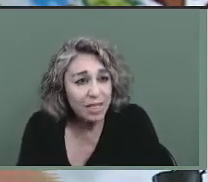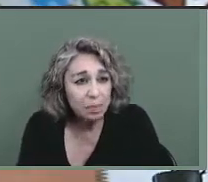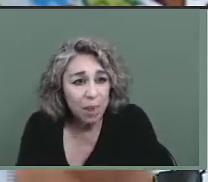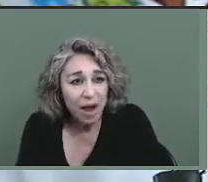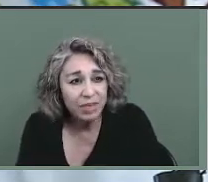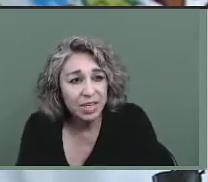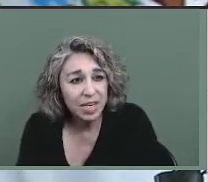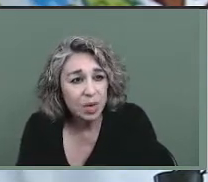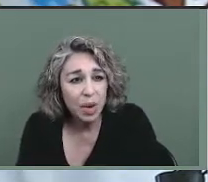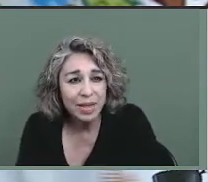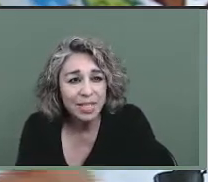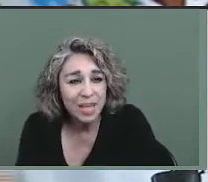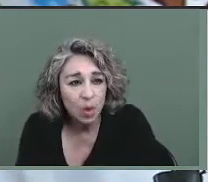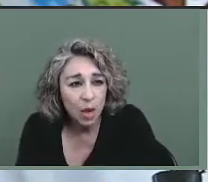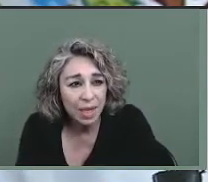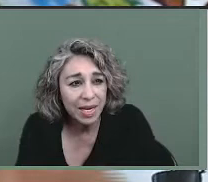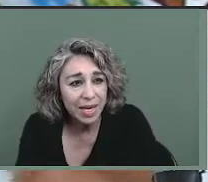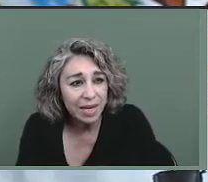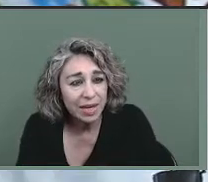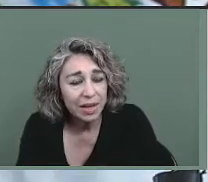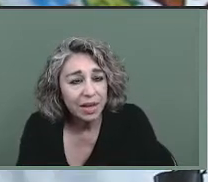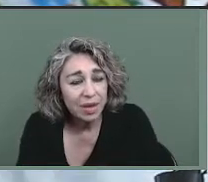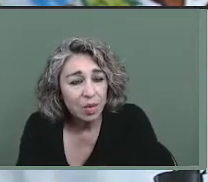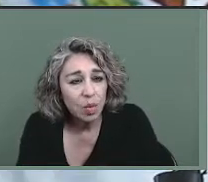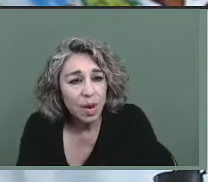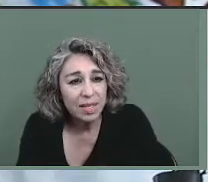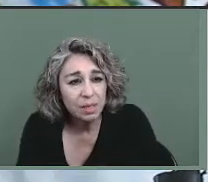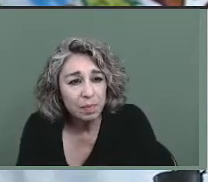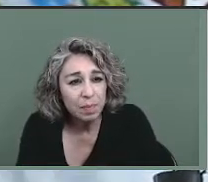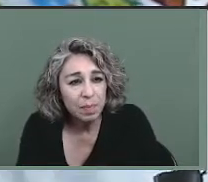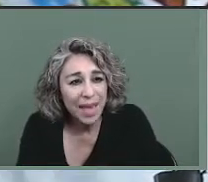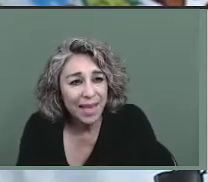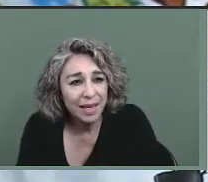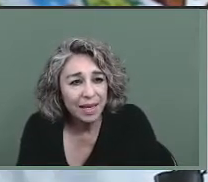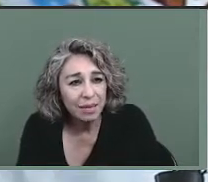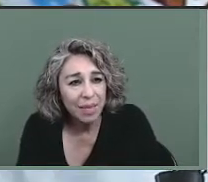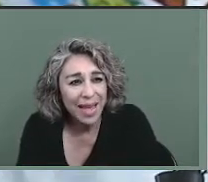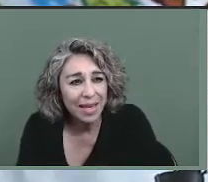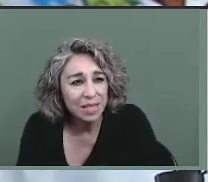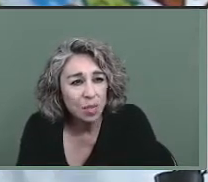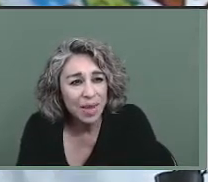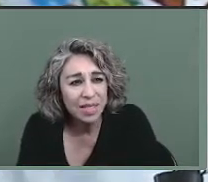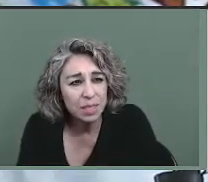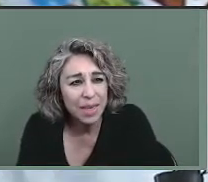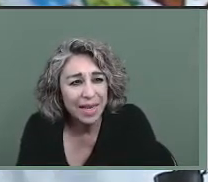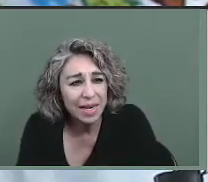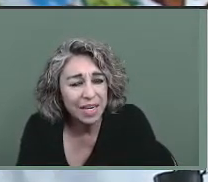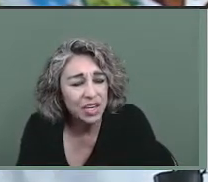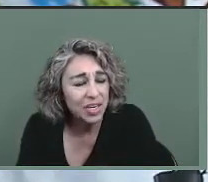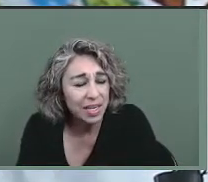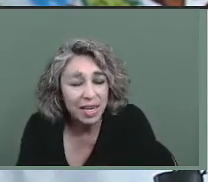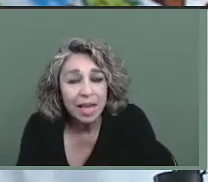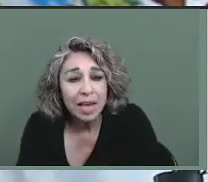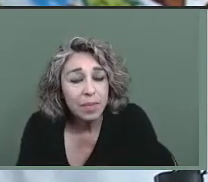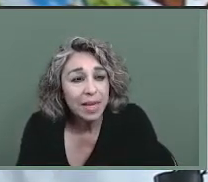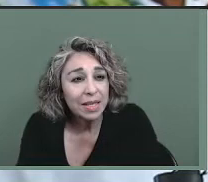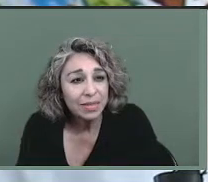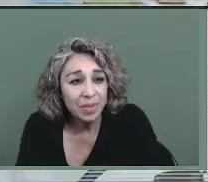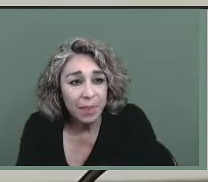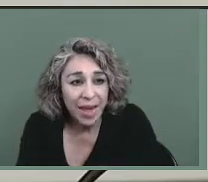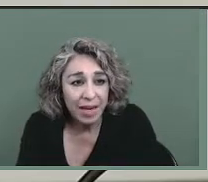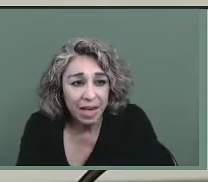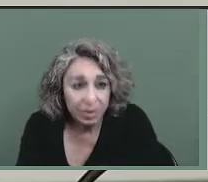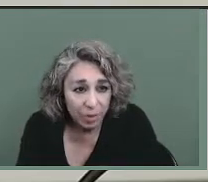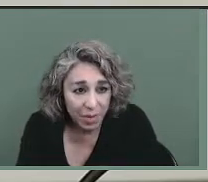why this poverty, why this inequality, why this backness, why this machination? Because